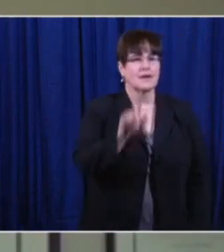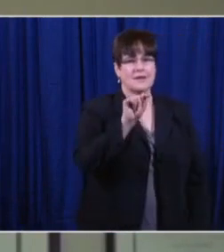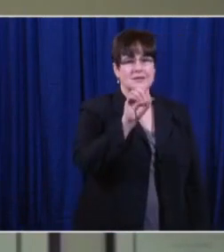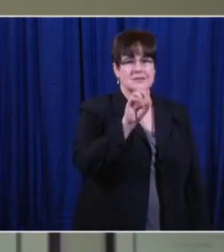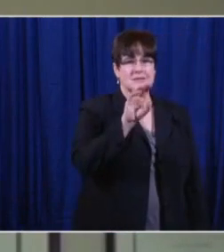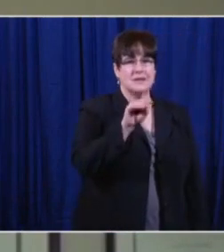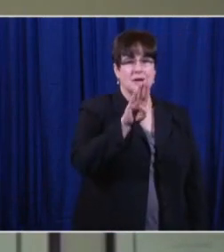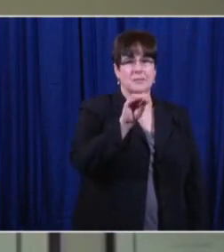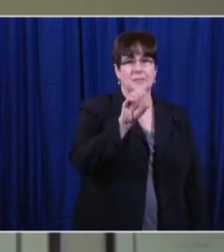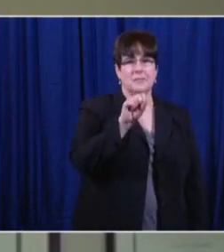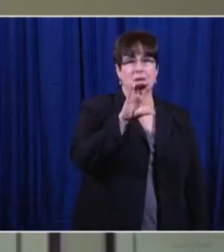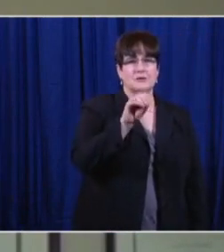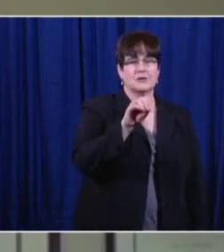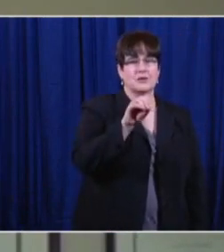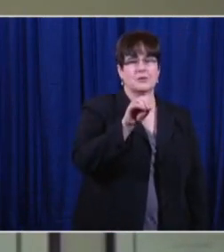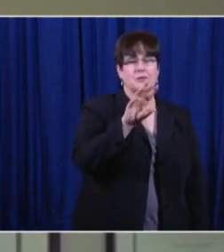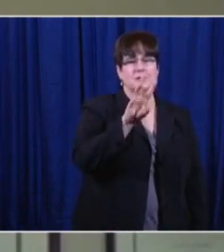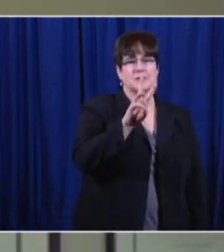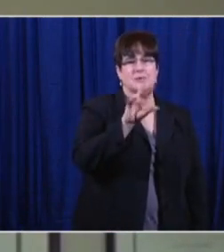Columbus.